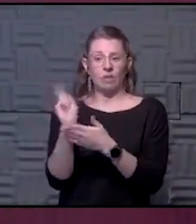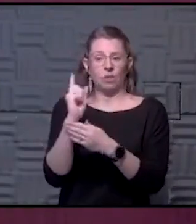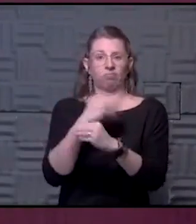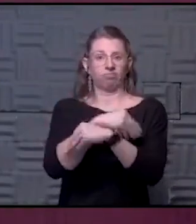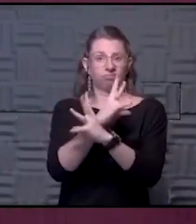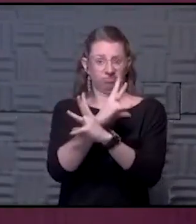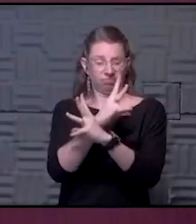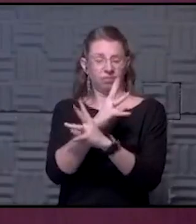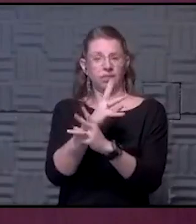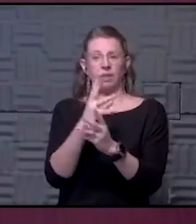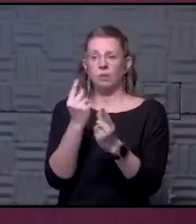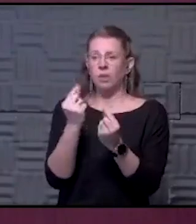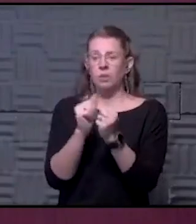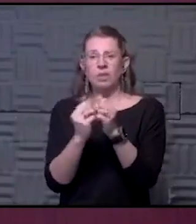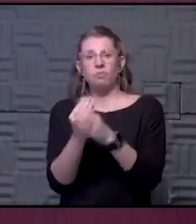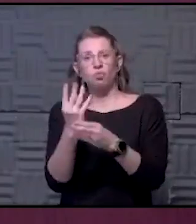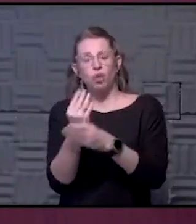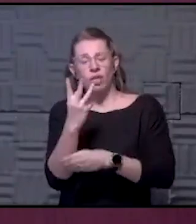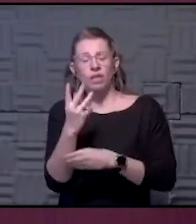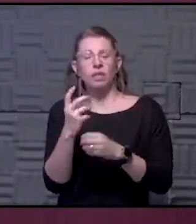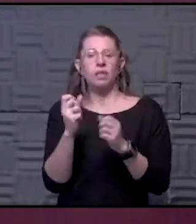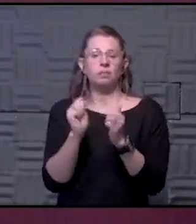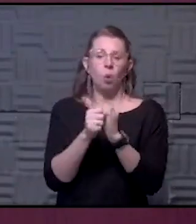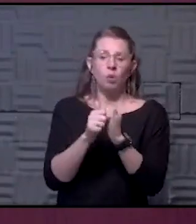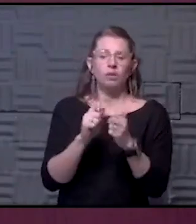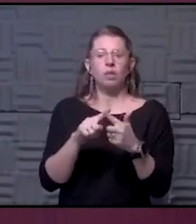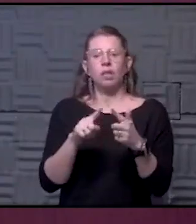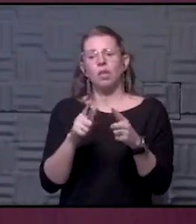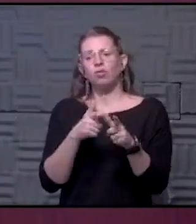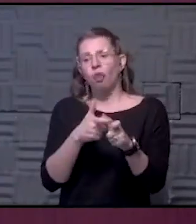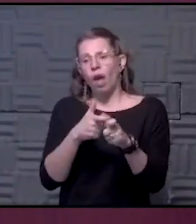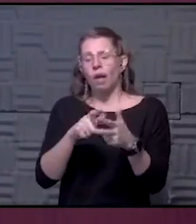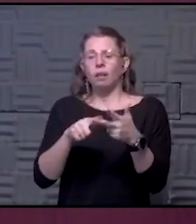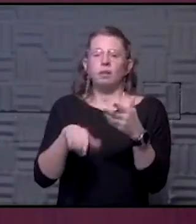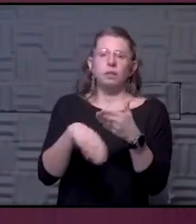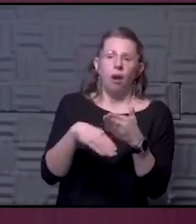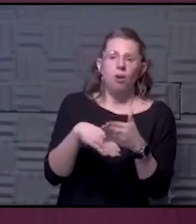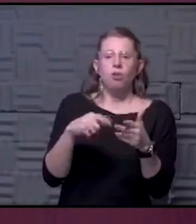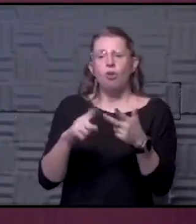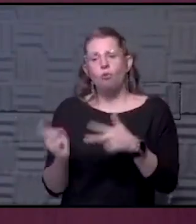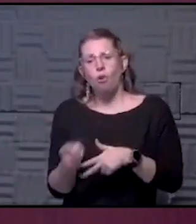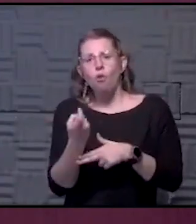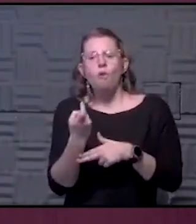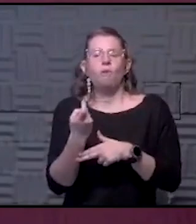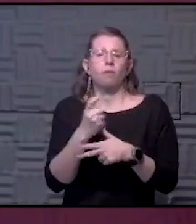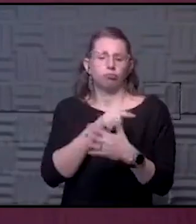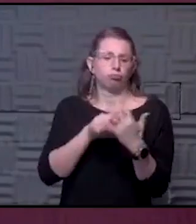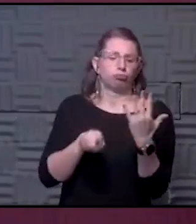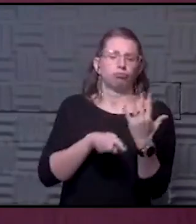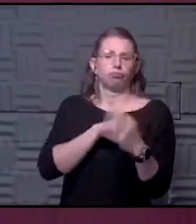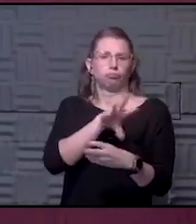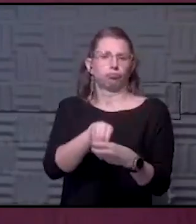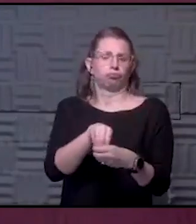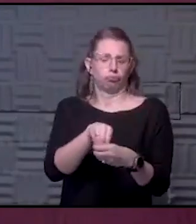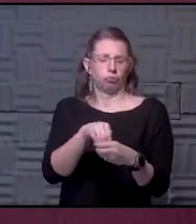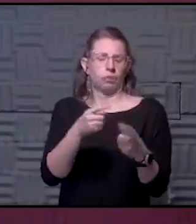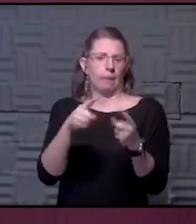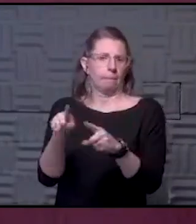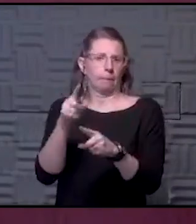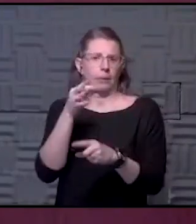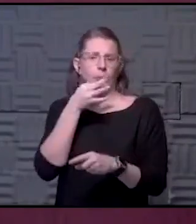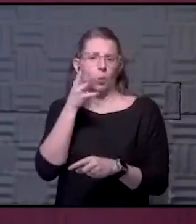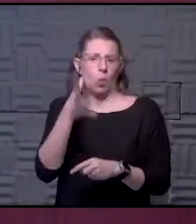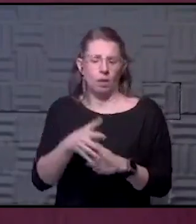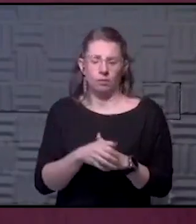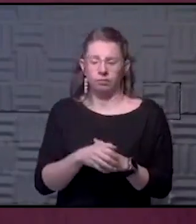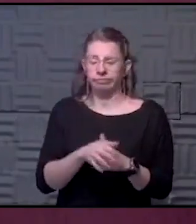spring sports. You know, we've got track and we've got soccer, we've got golf and other sports going on. So we now have the same types of things that we'll